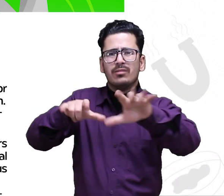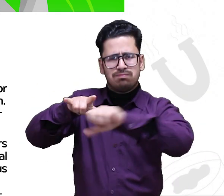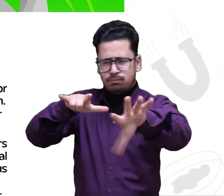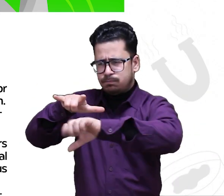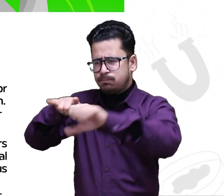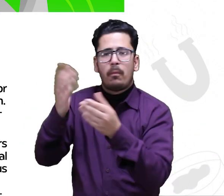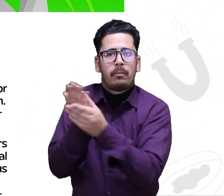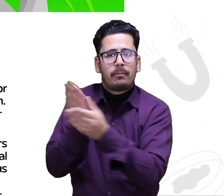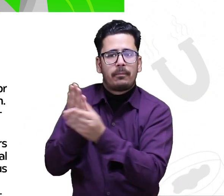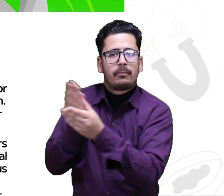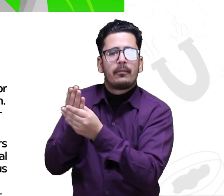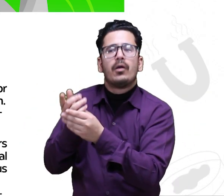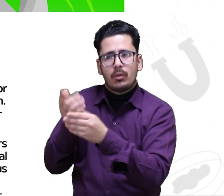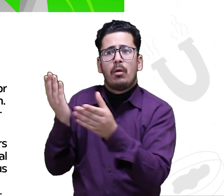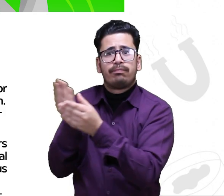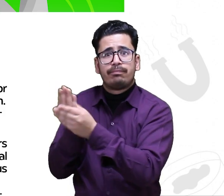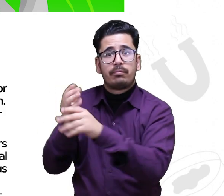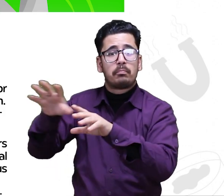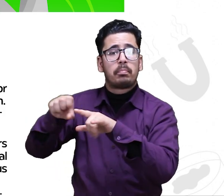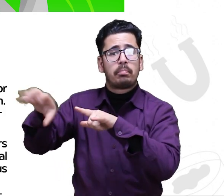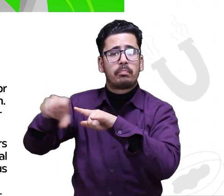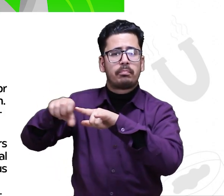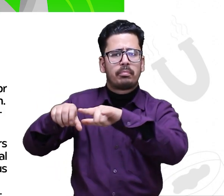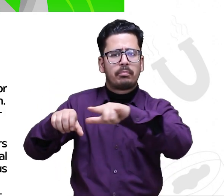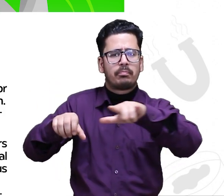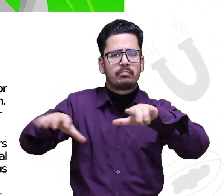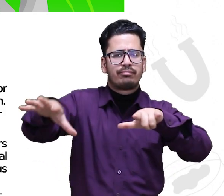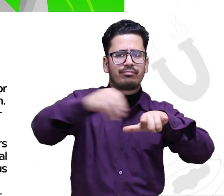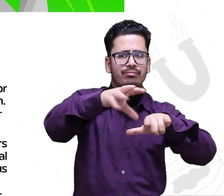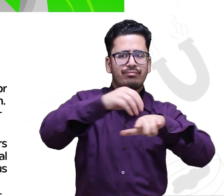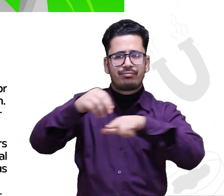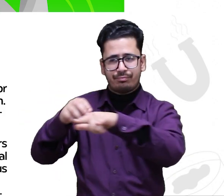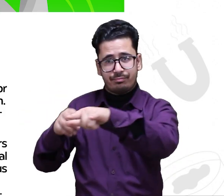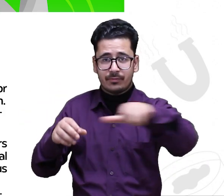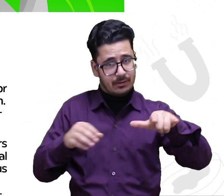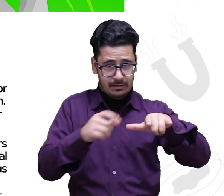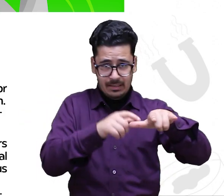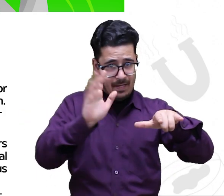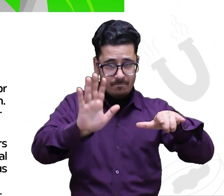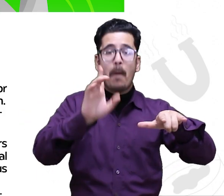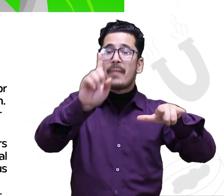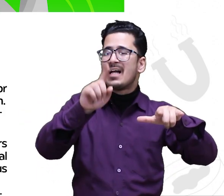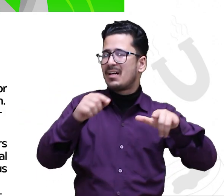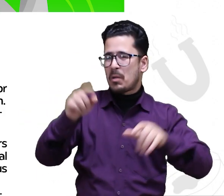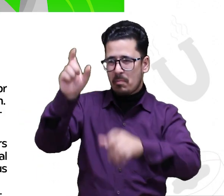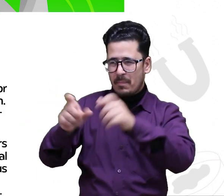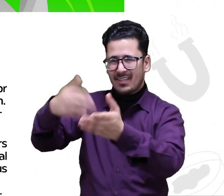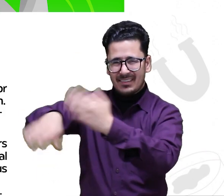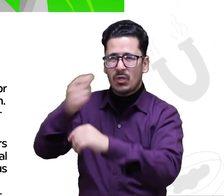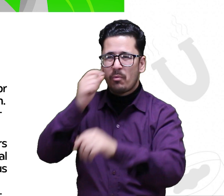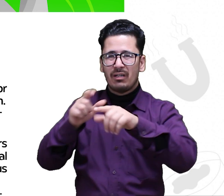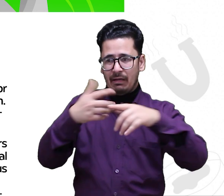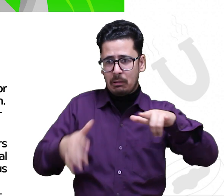hazardous areas where it may be dangerous for humans to go. This allows scientists to